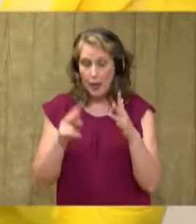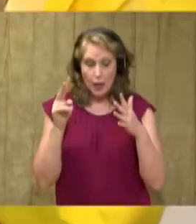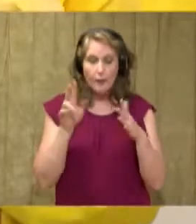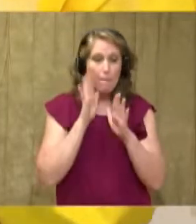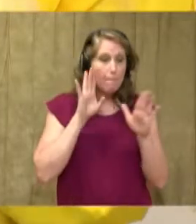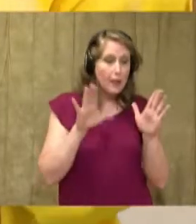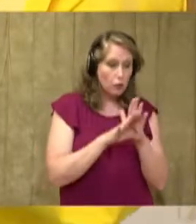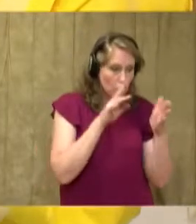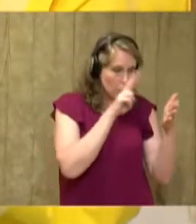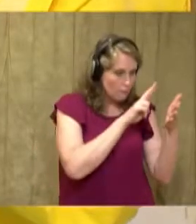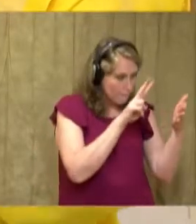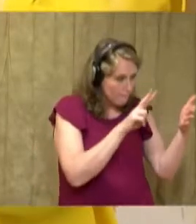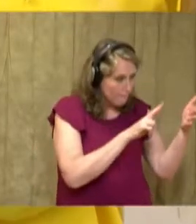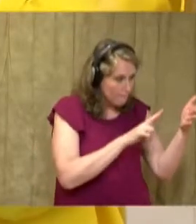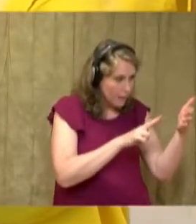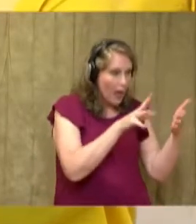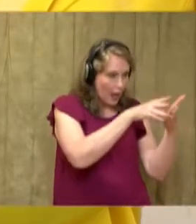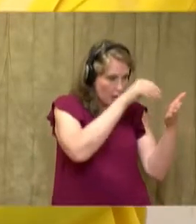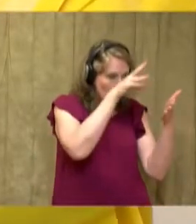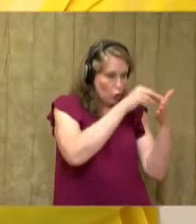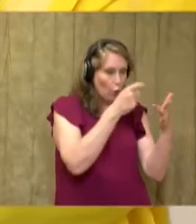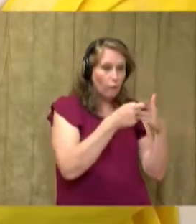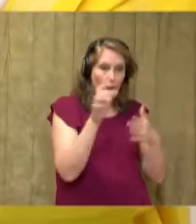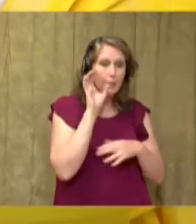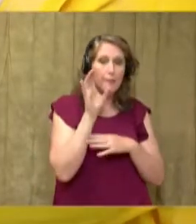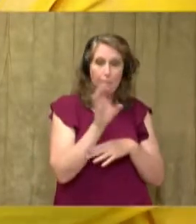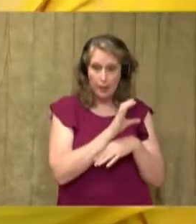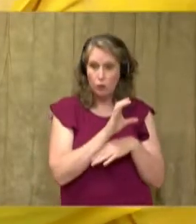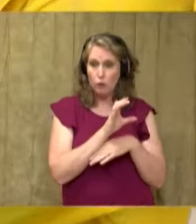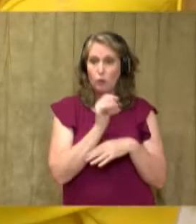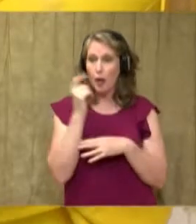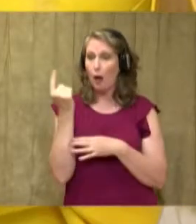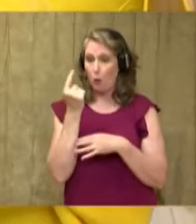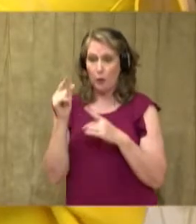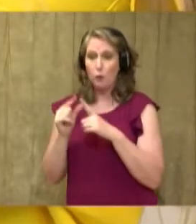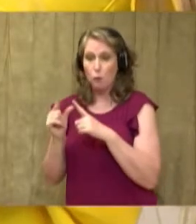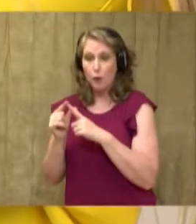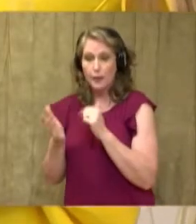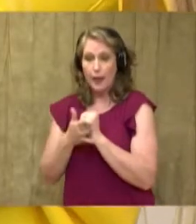a lot of good information from our pictures whenever we're reading stories.